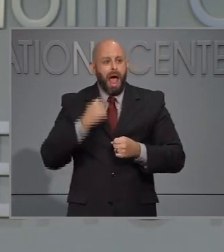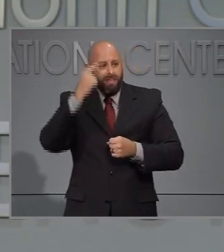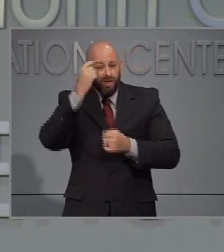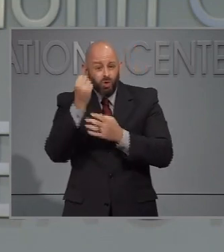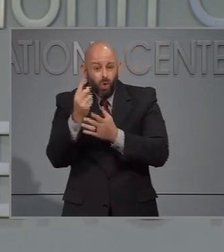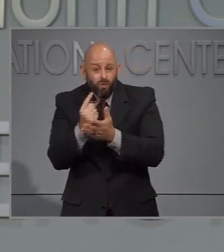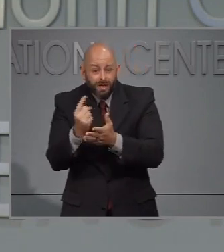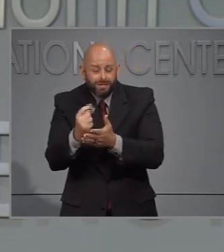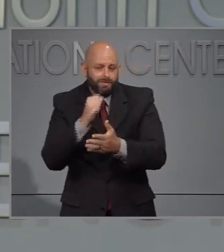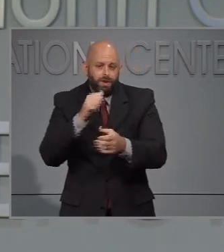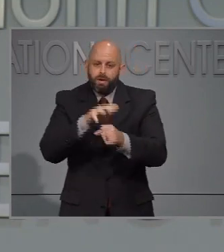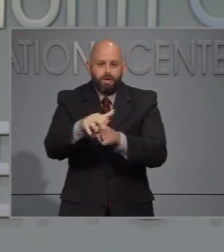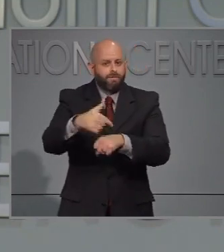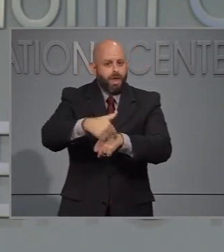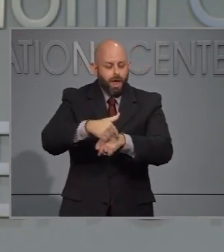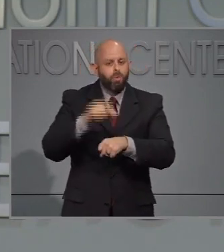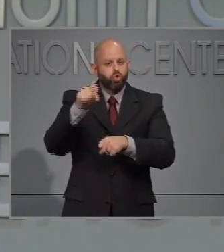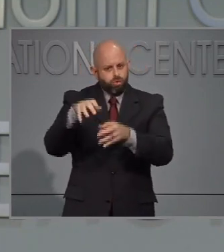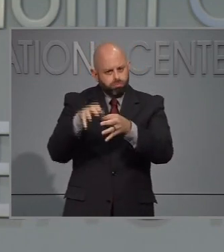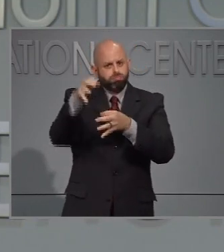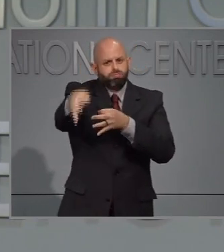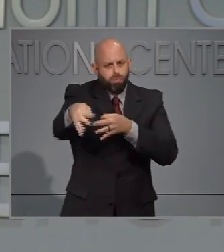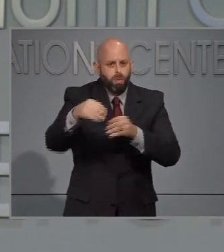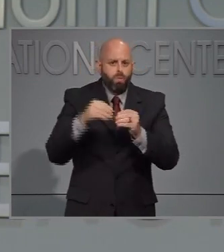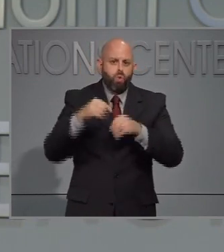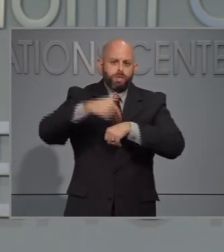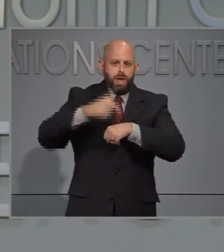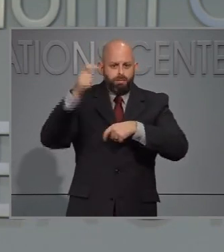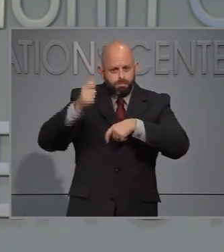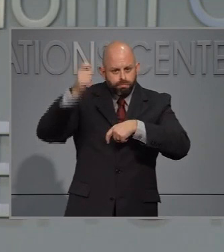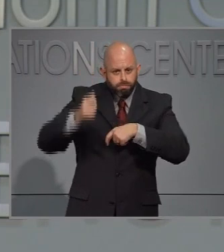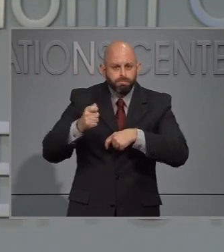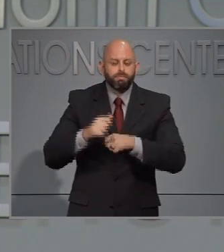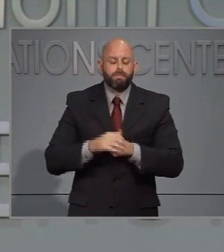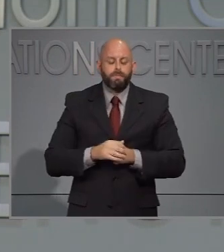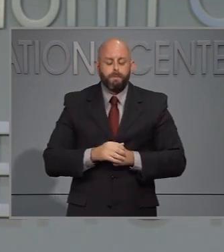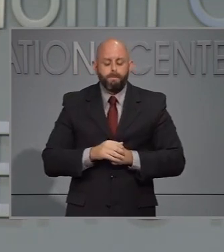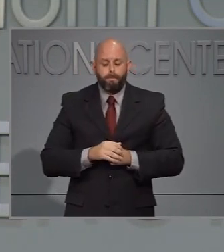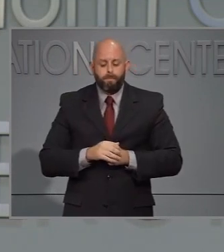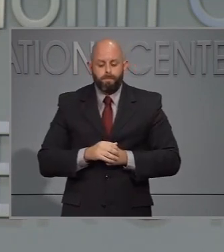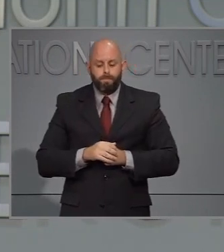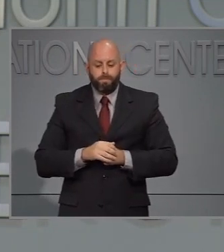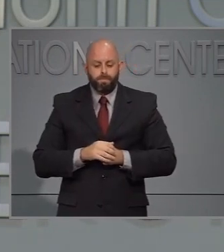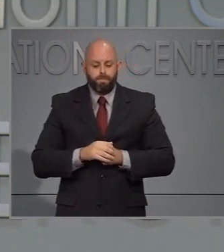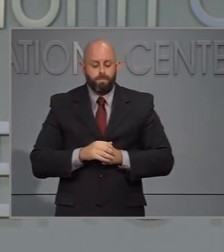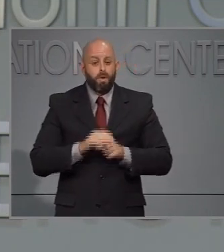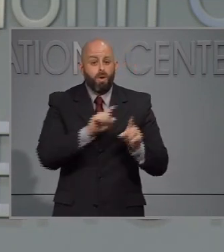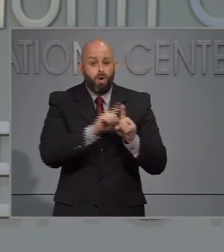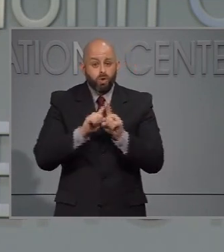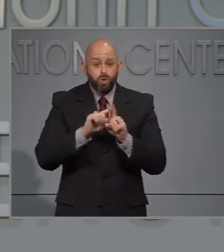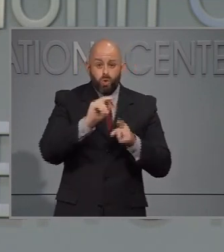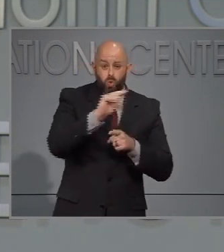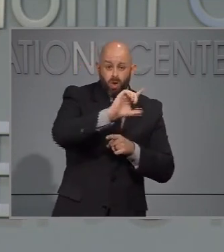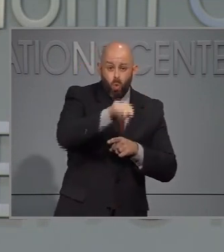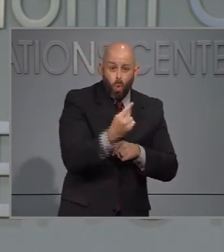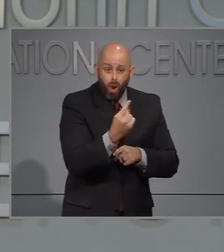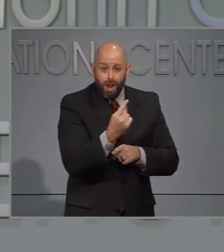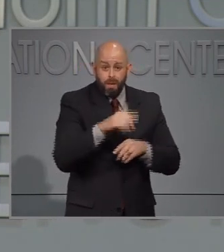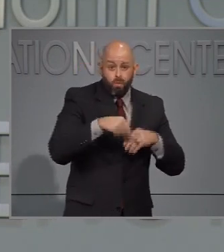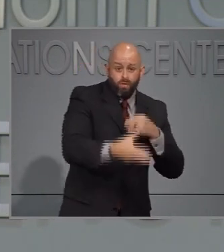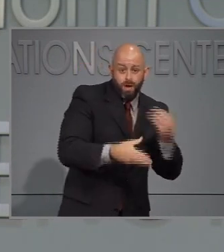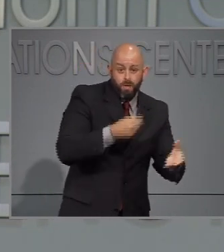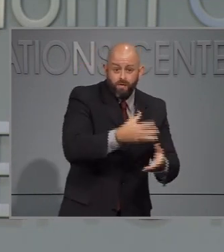time. And it's going to be critically important that we have a federal supplement to go with North Carolina's benefit